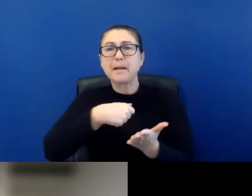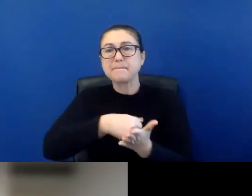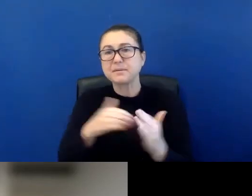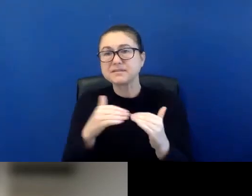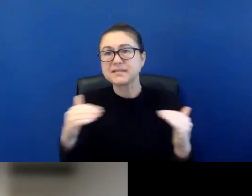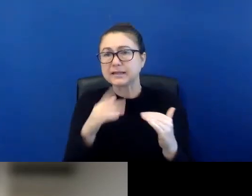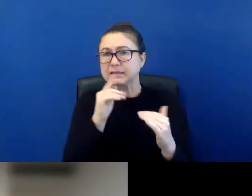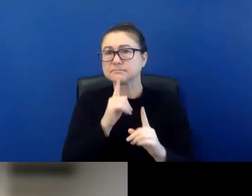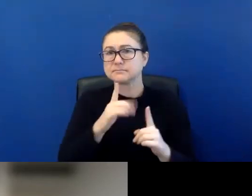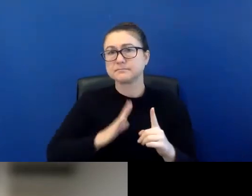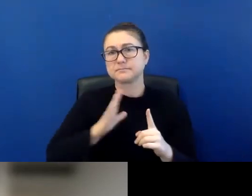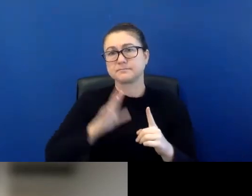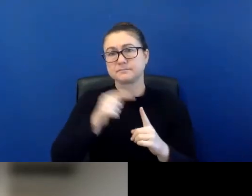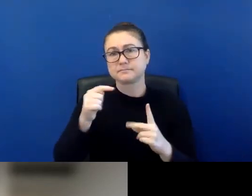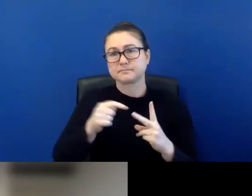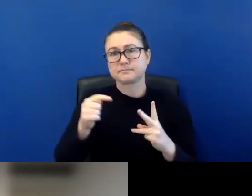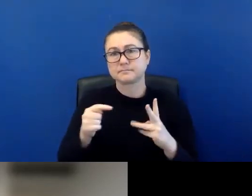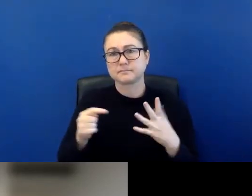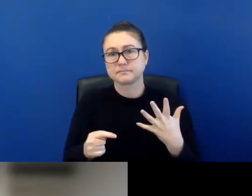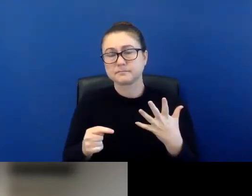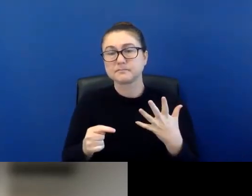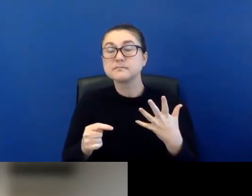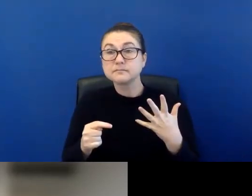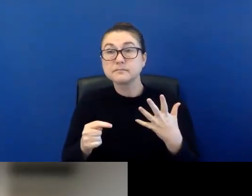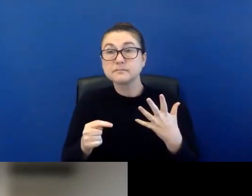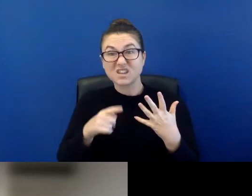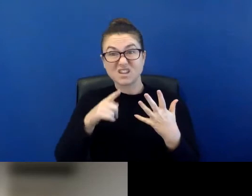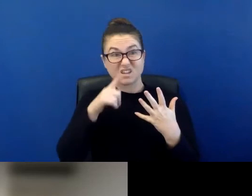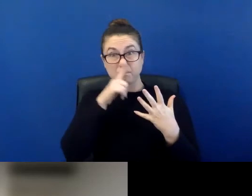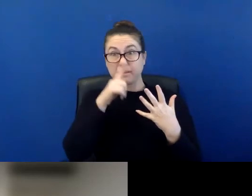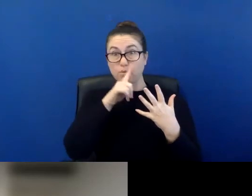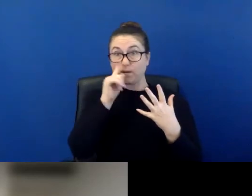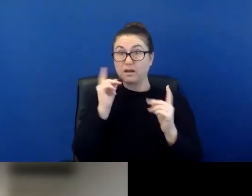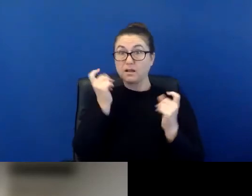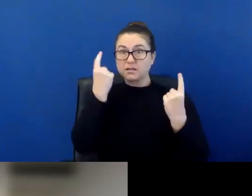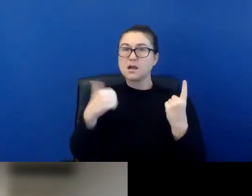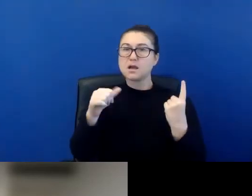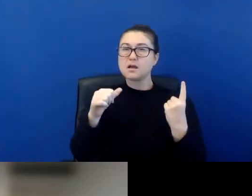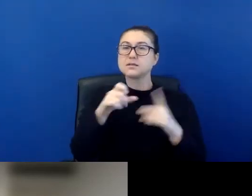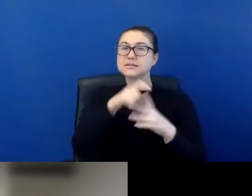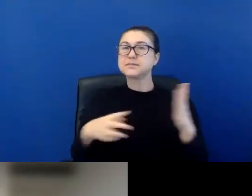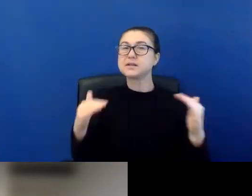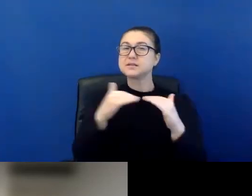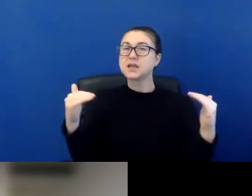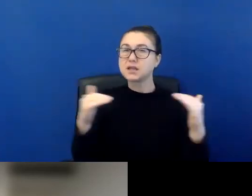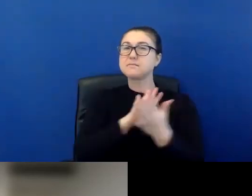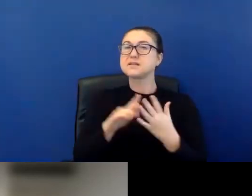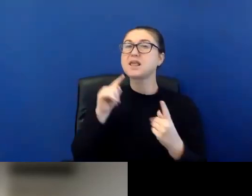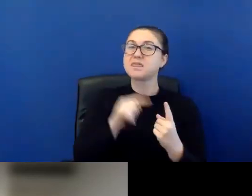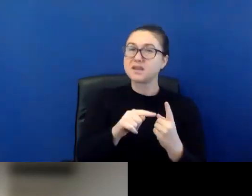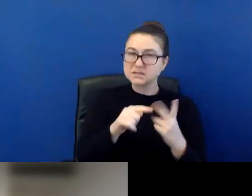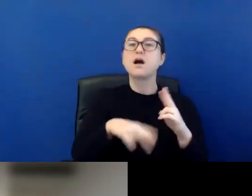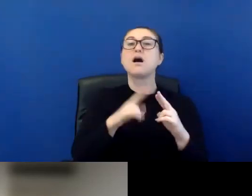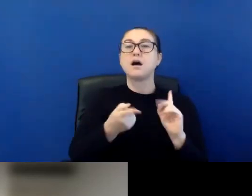of what is needed. And to give people an understanding of how a disability standard works, if you comply with the disability